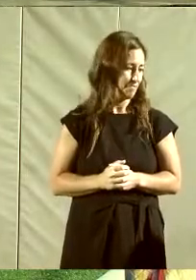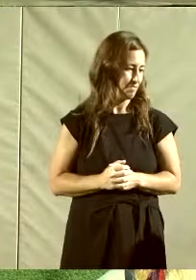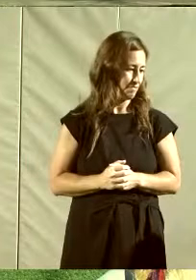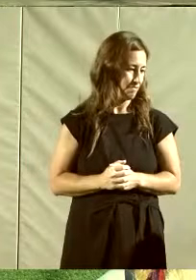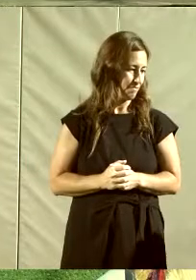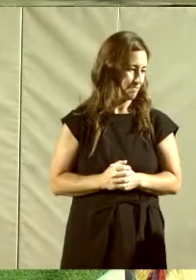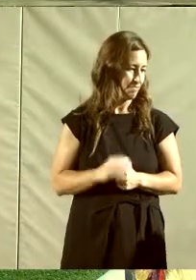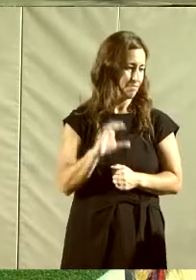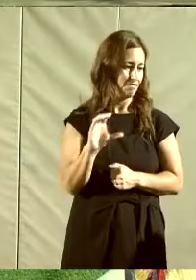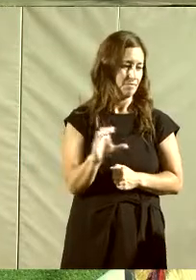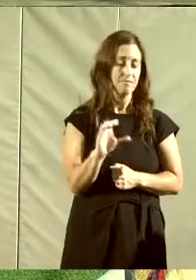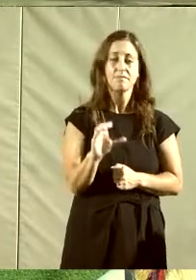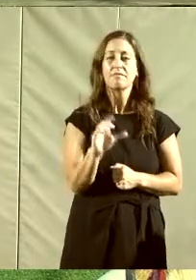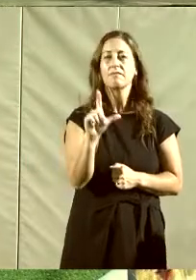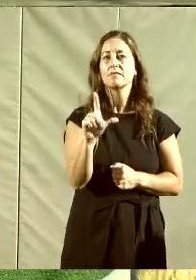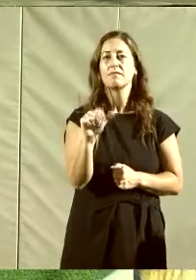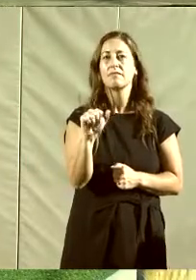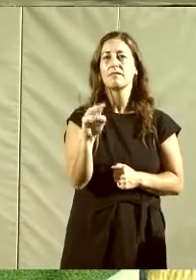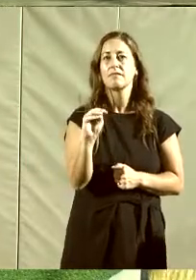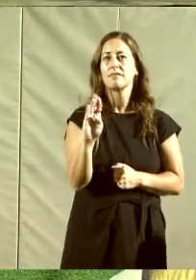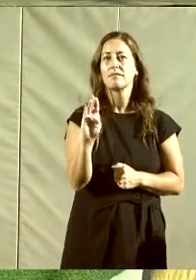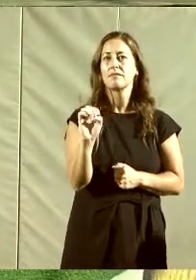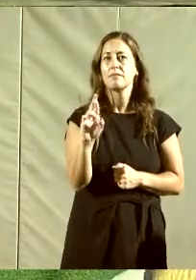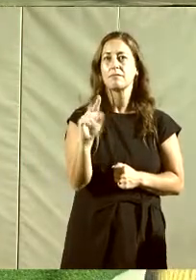Kaden Malachi Lambert.